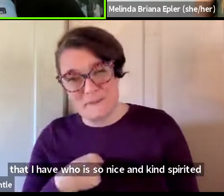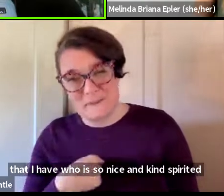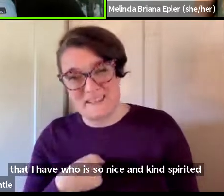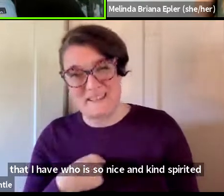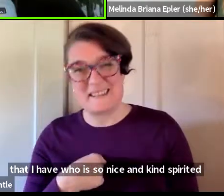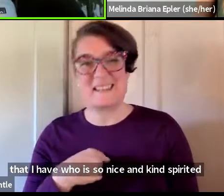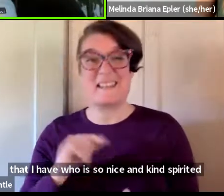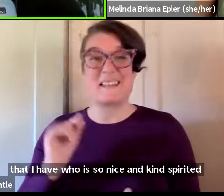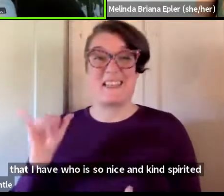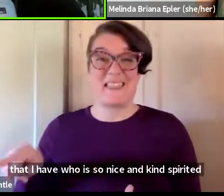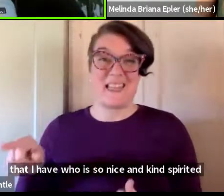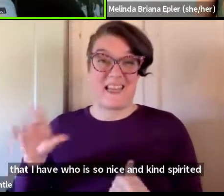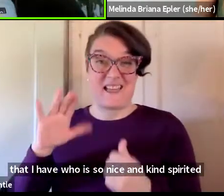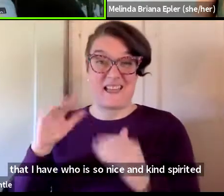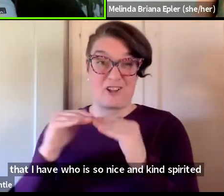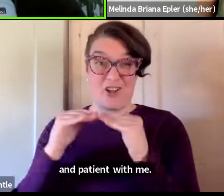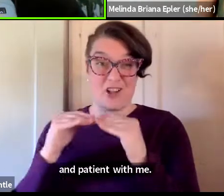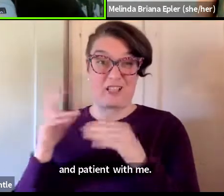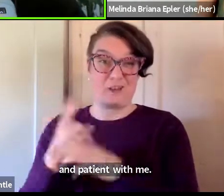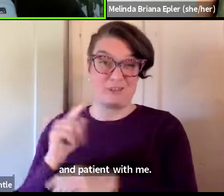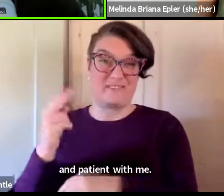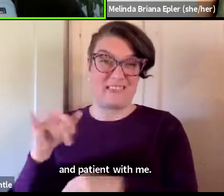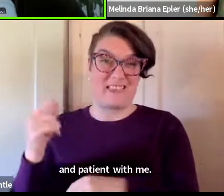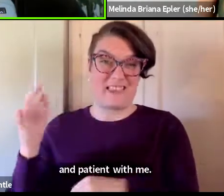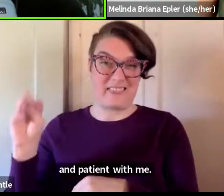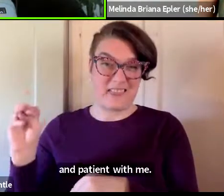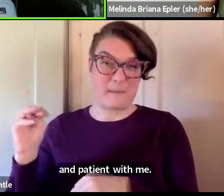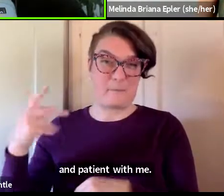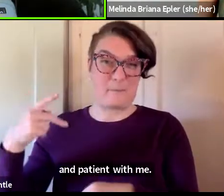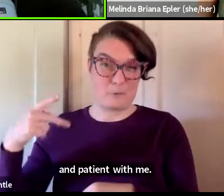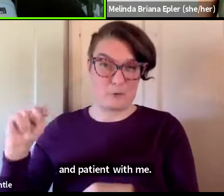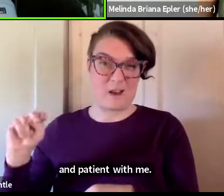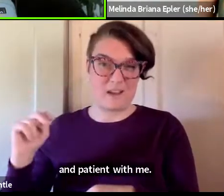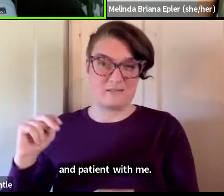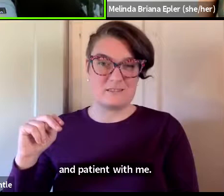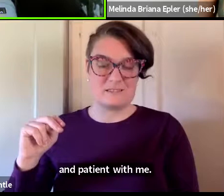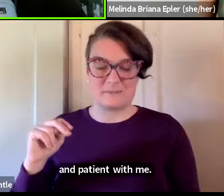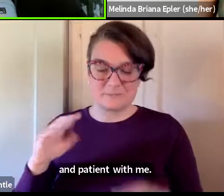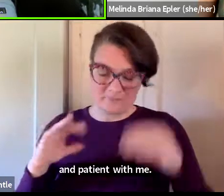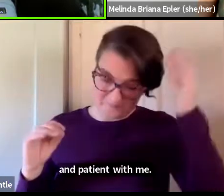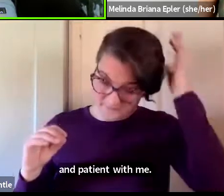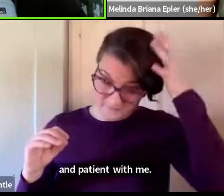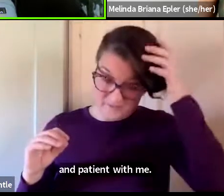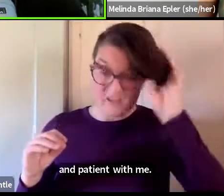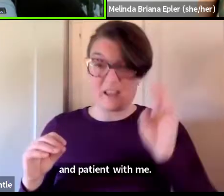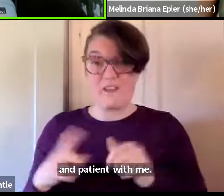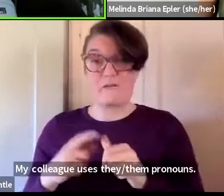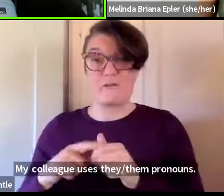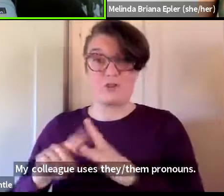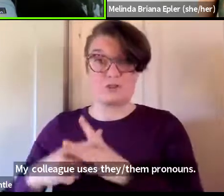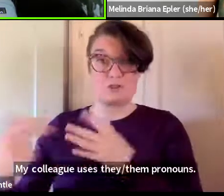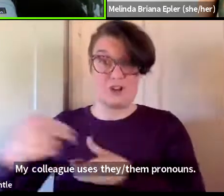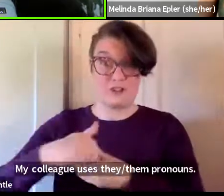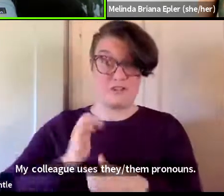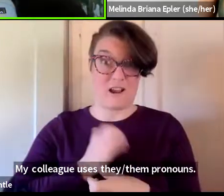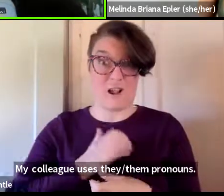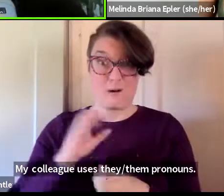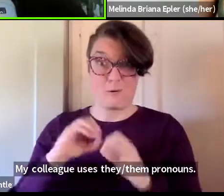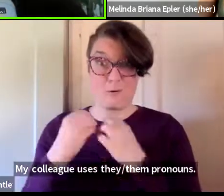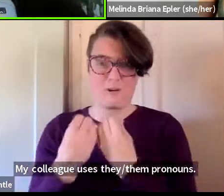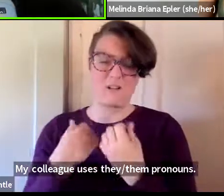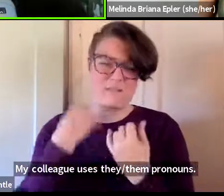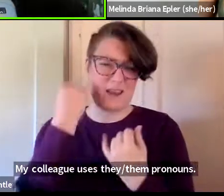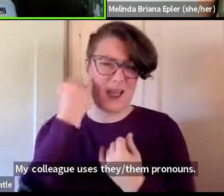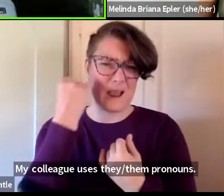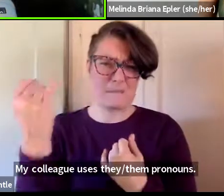my colleague uses they, them pronouns. And initially, when they started at the Kapor Center, and I would